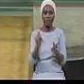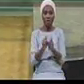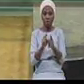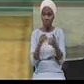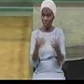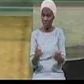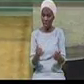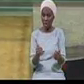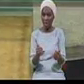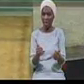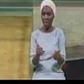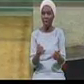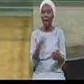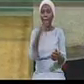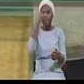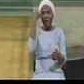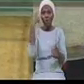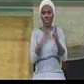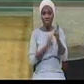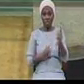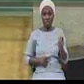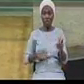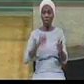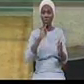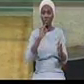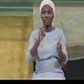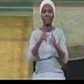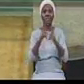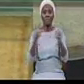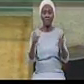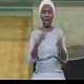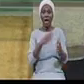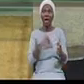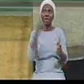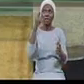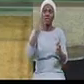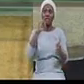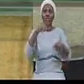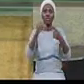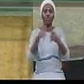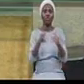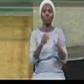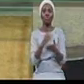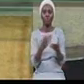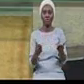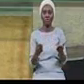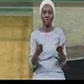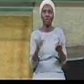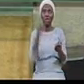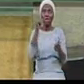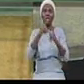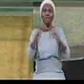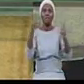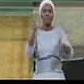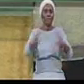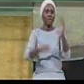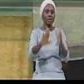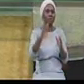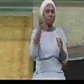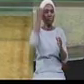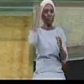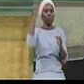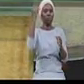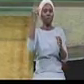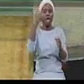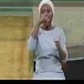therefore, because the Lord is great, greater than your imagination, therefore, because the day of the Lord